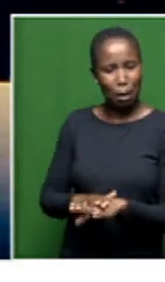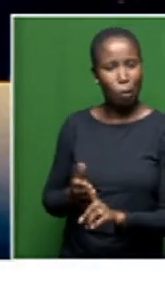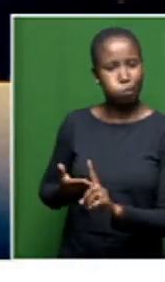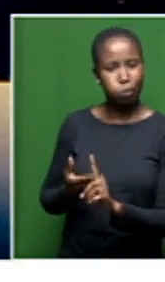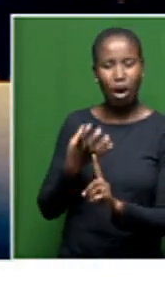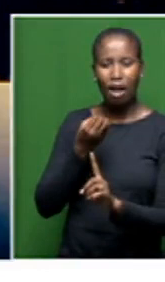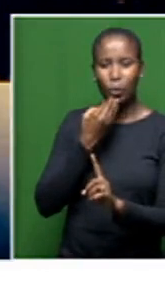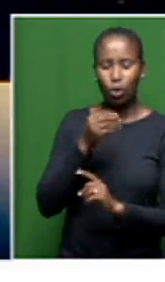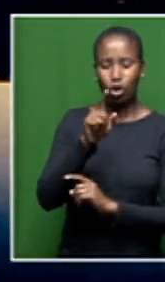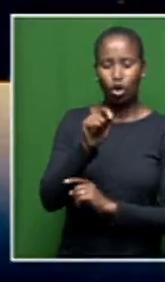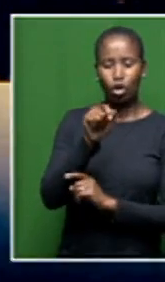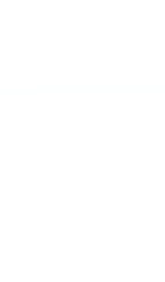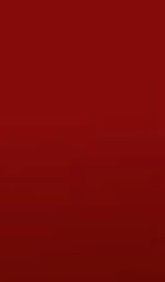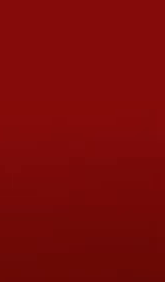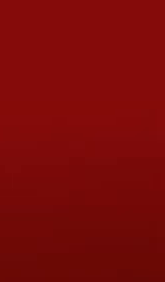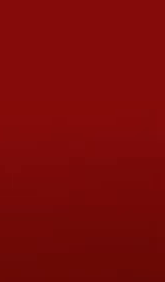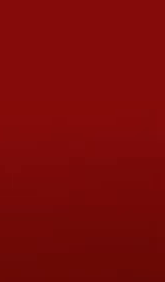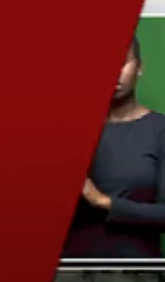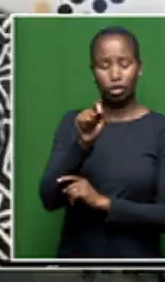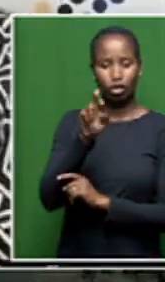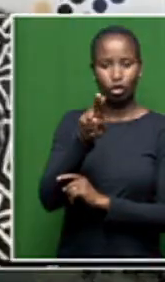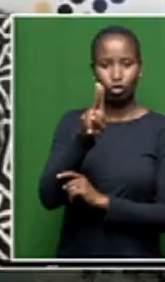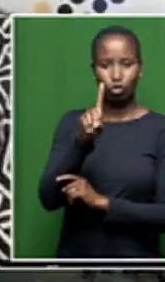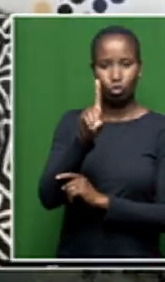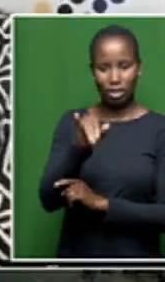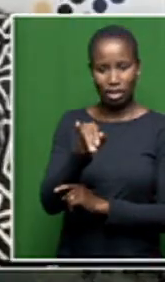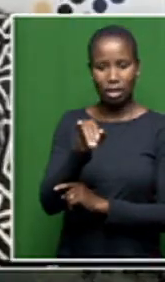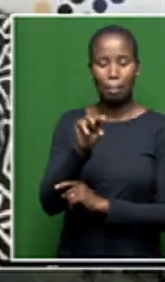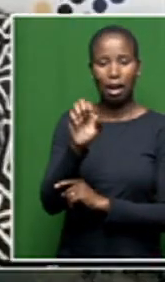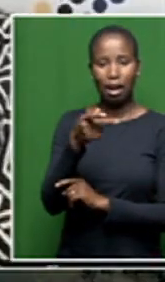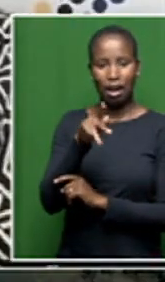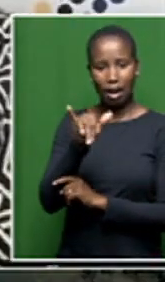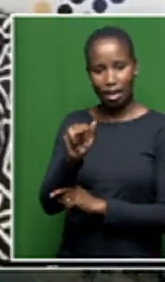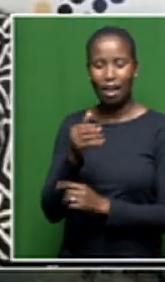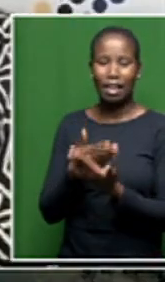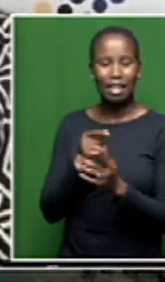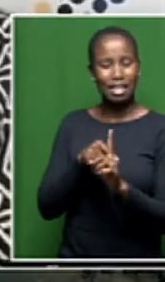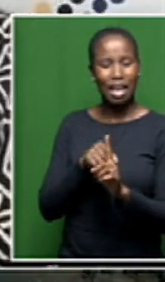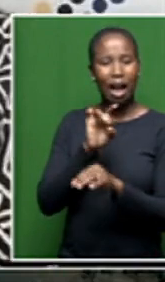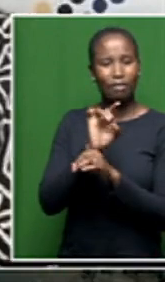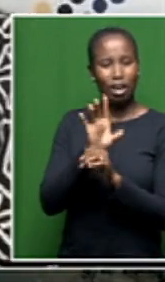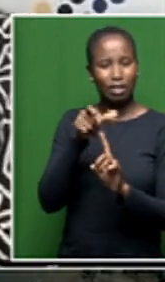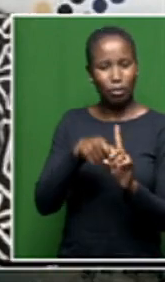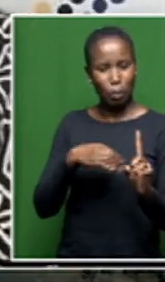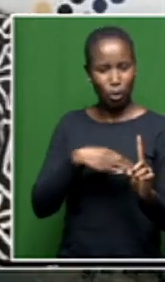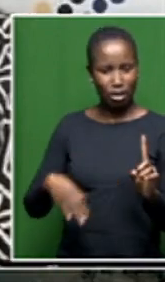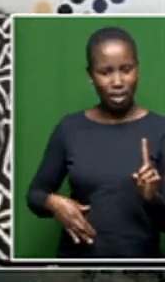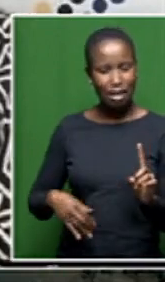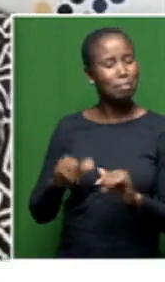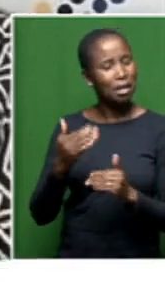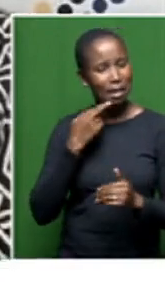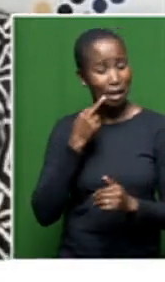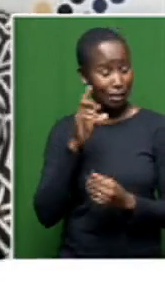have invited Trudi Makhaya, who is a special economic advisor to the president. Trudi, nice to see you. Thanks for being with